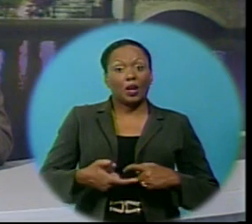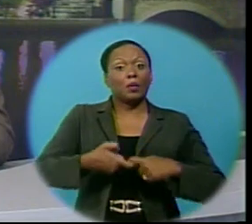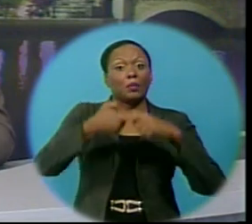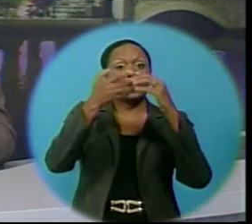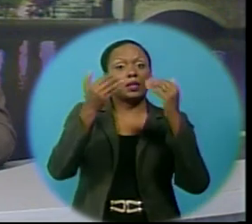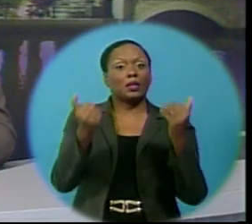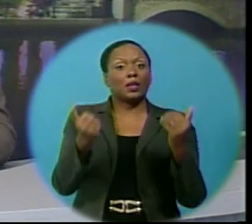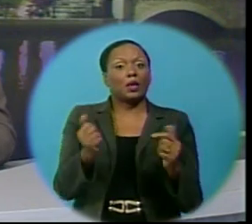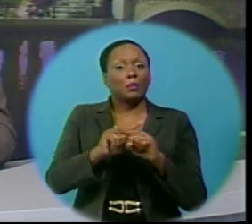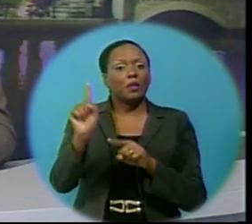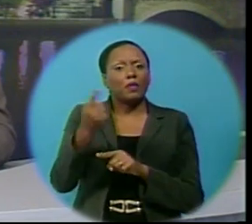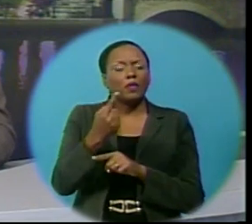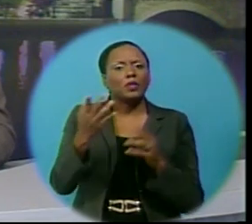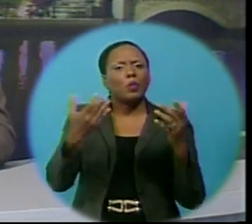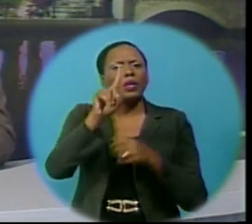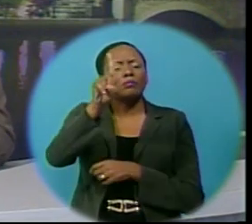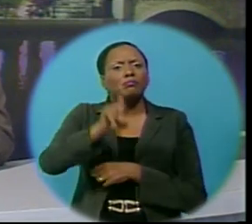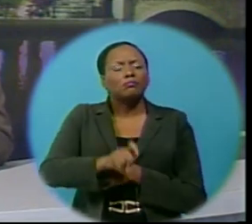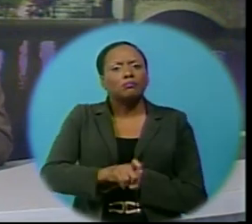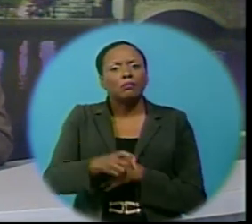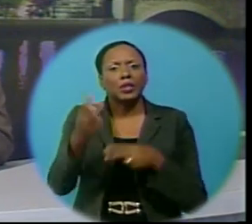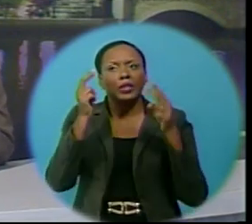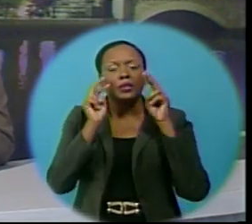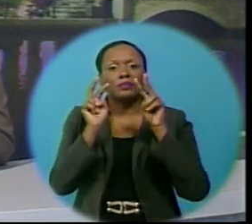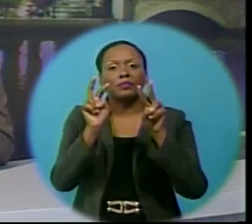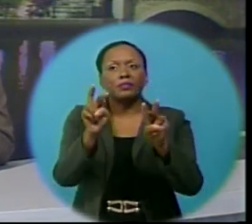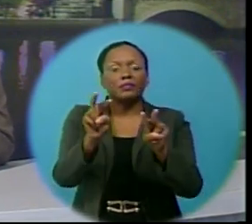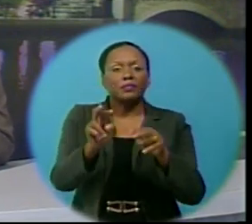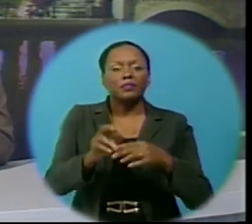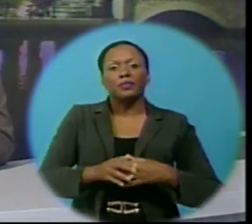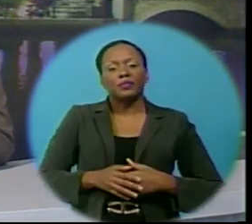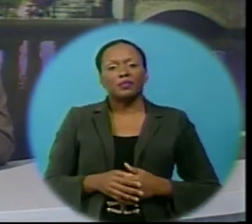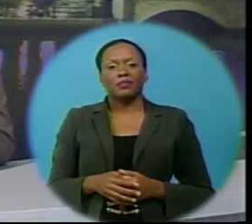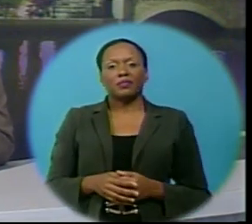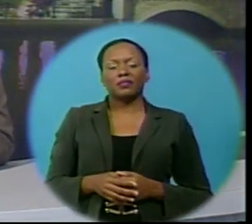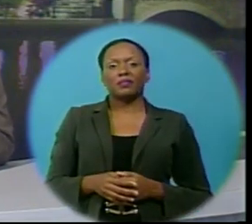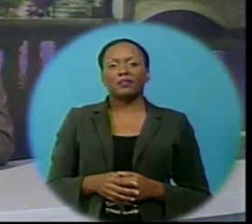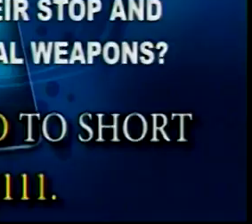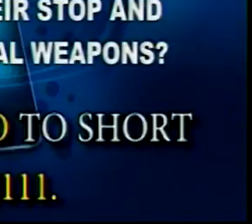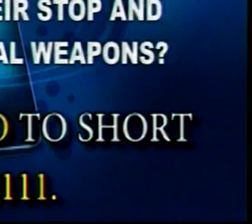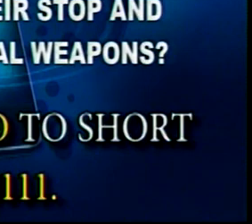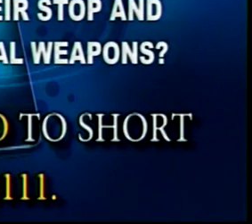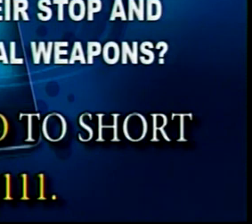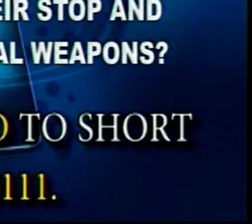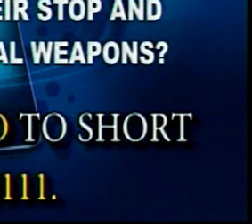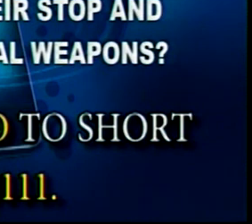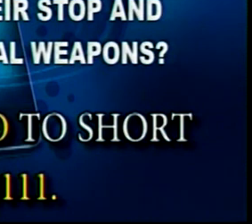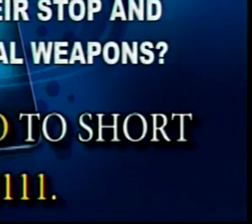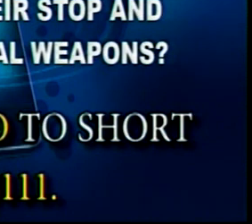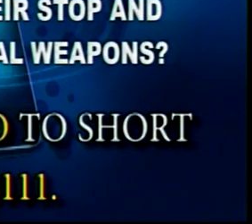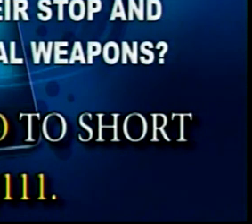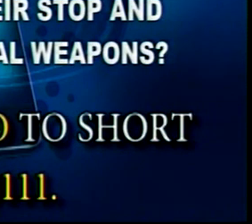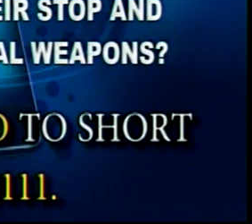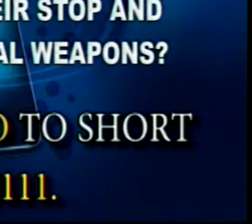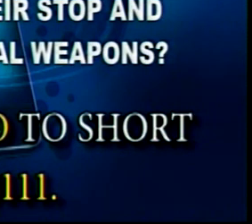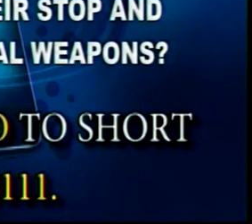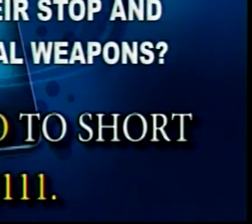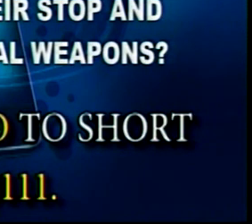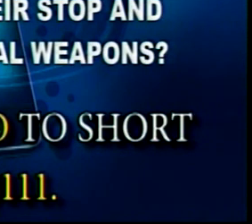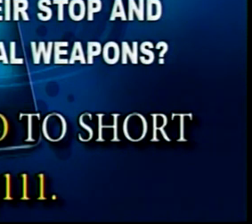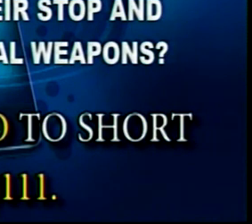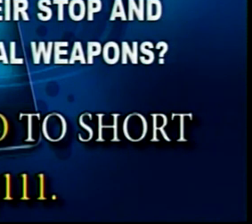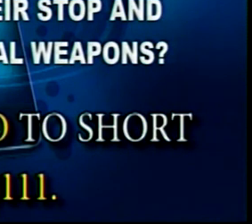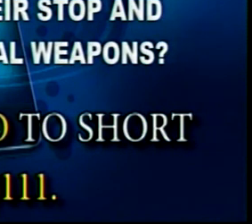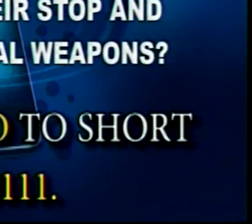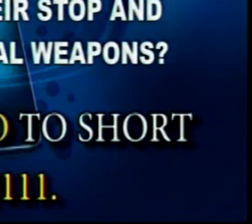We'll have more news after the break, but first we want to get your take on this question. Should the police reintroduce their stop and